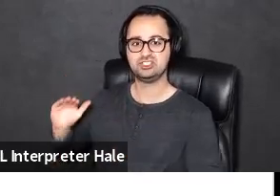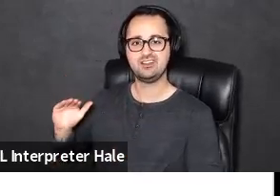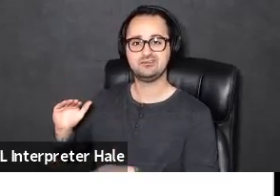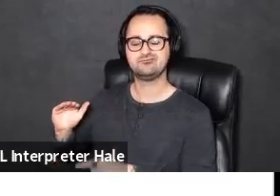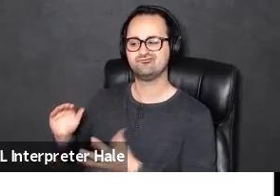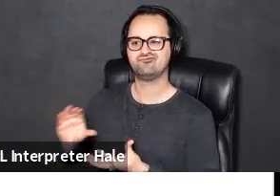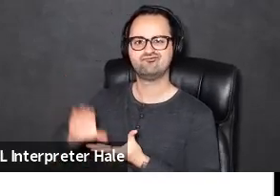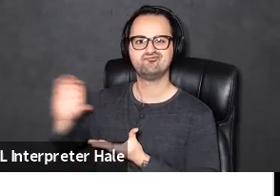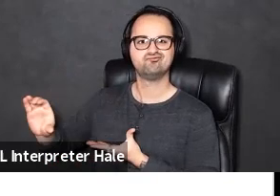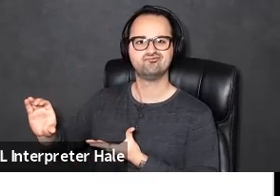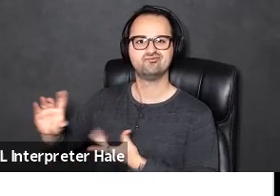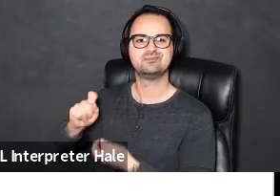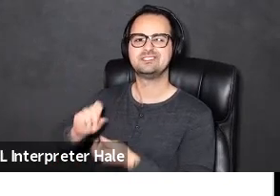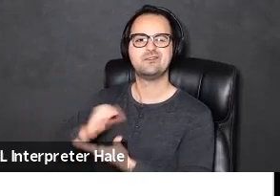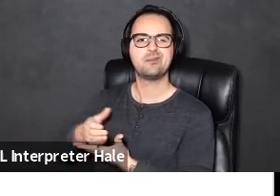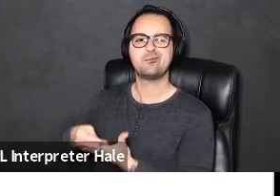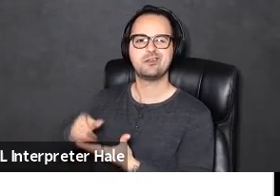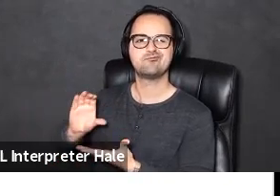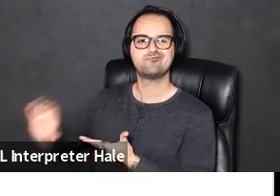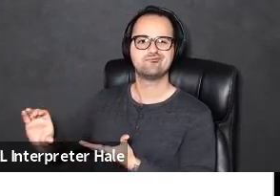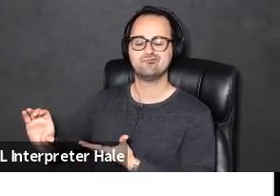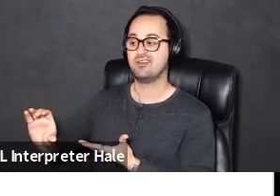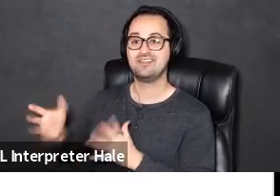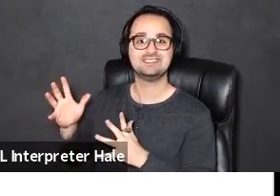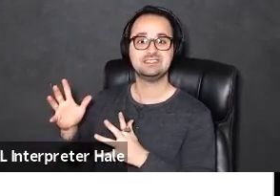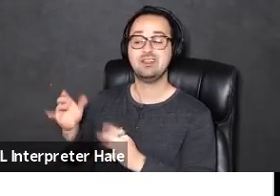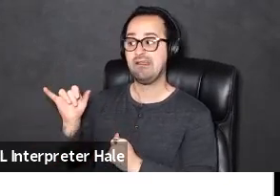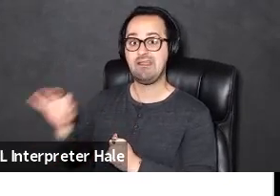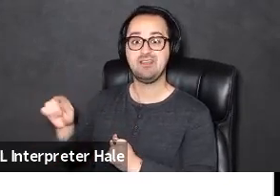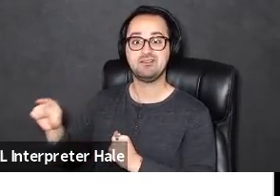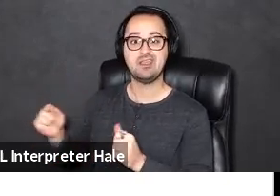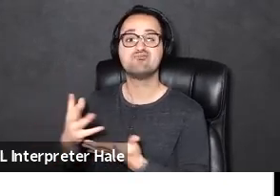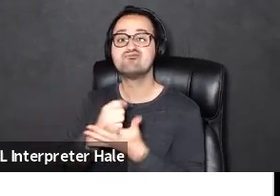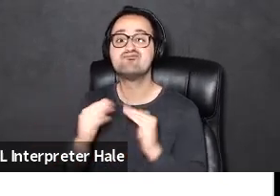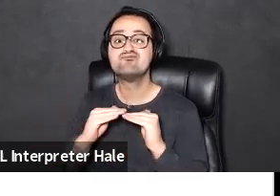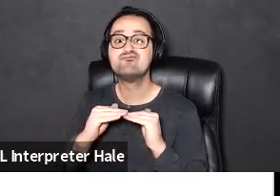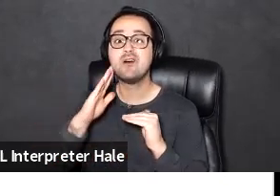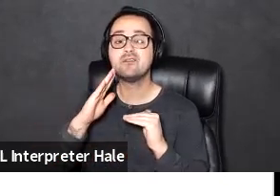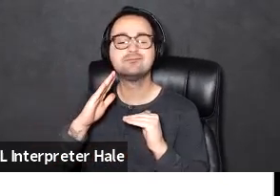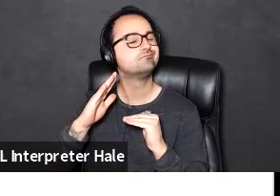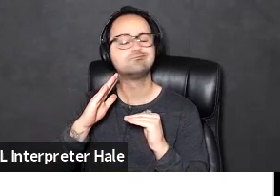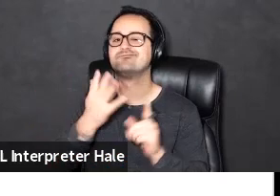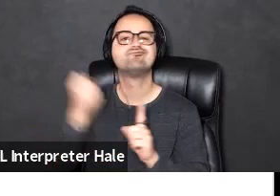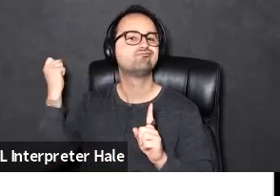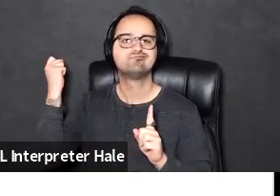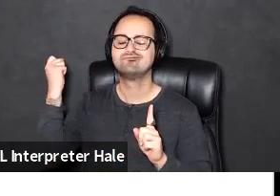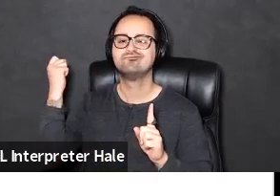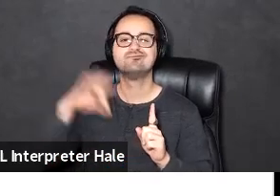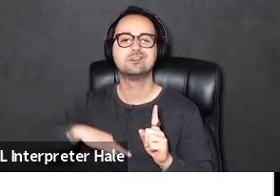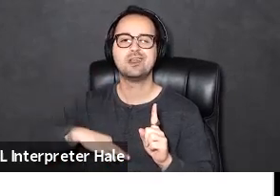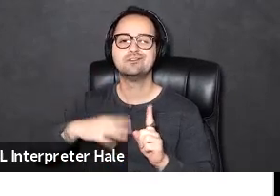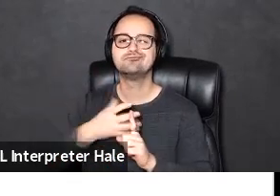money. If they have more than that amount of money, they will be disqualified from the